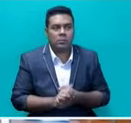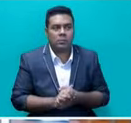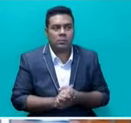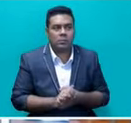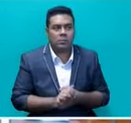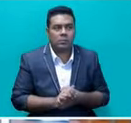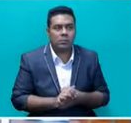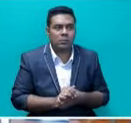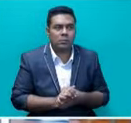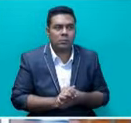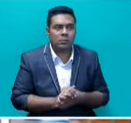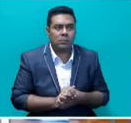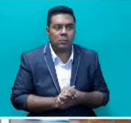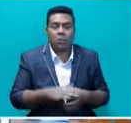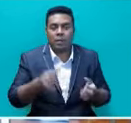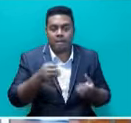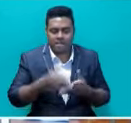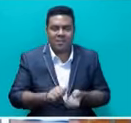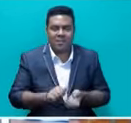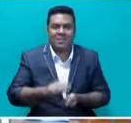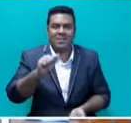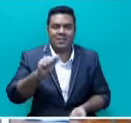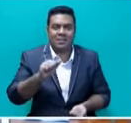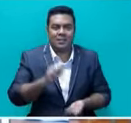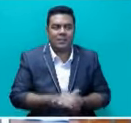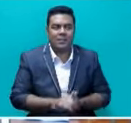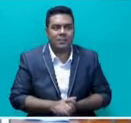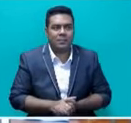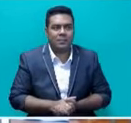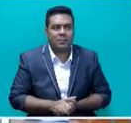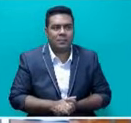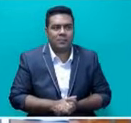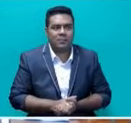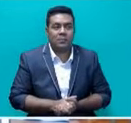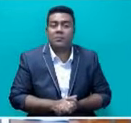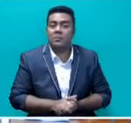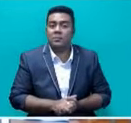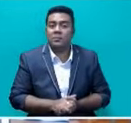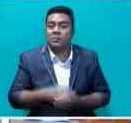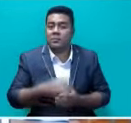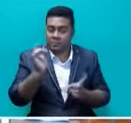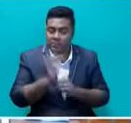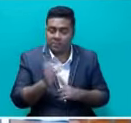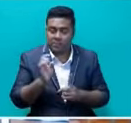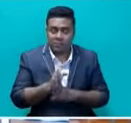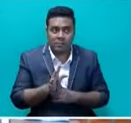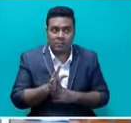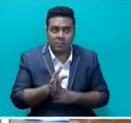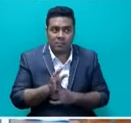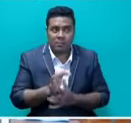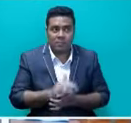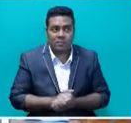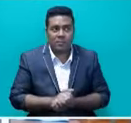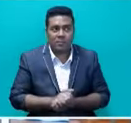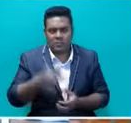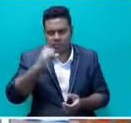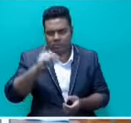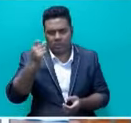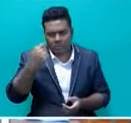identity, which is the birth certificate. So it's critically important. So I just wanted to highlight that because, I mean, I can understand